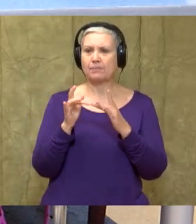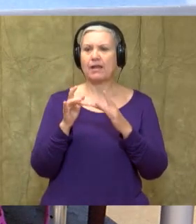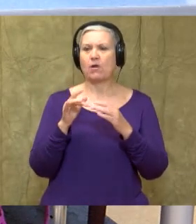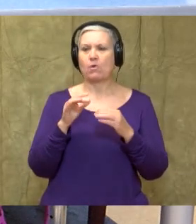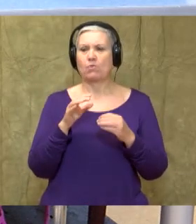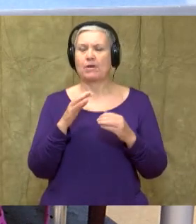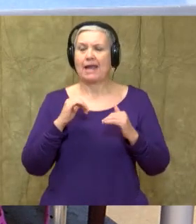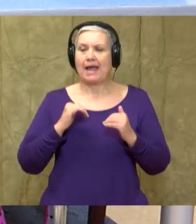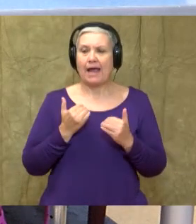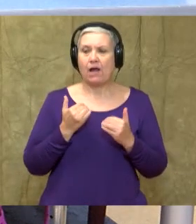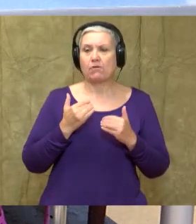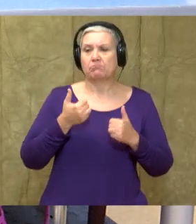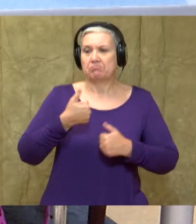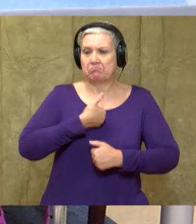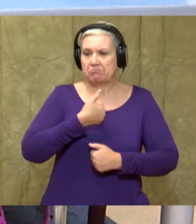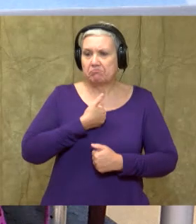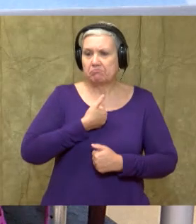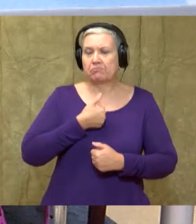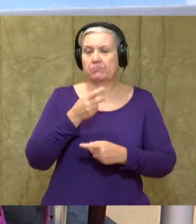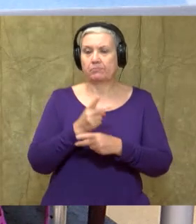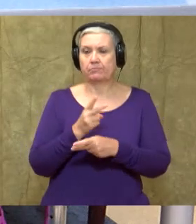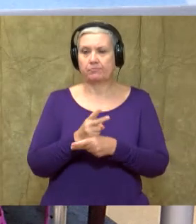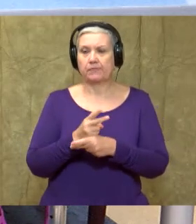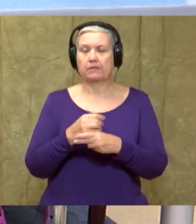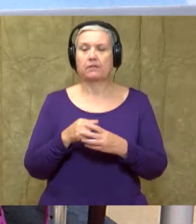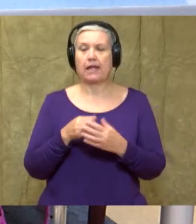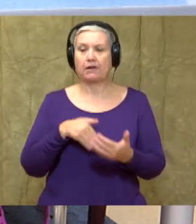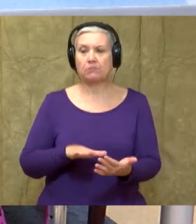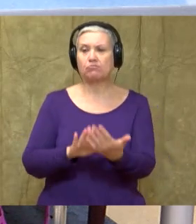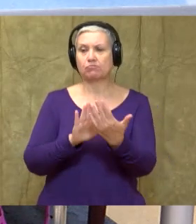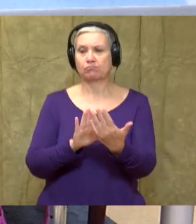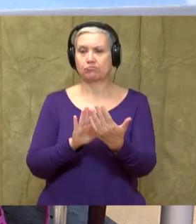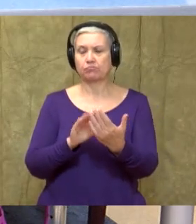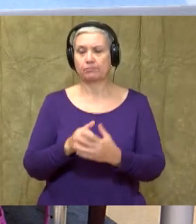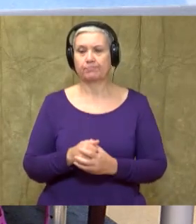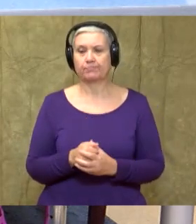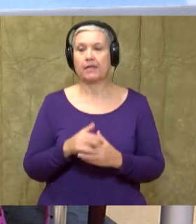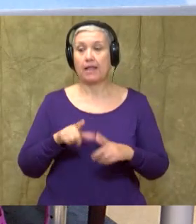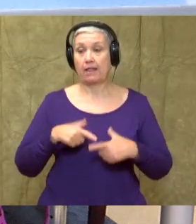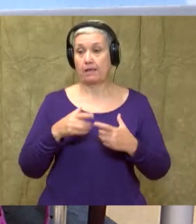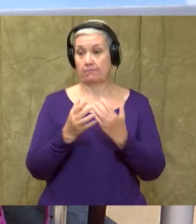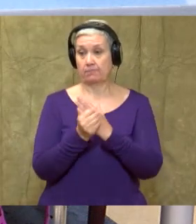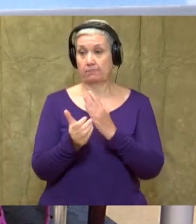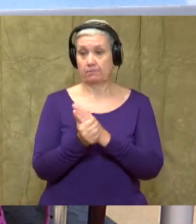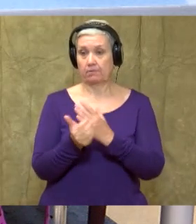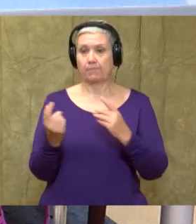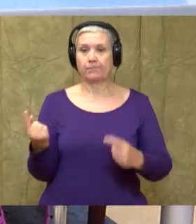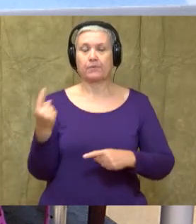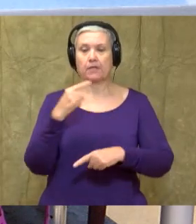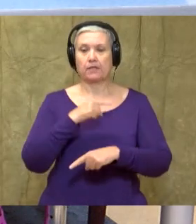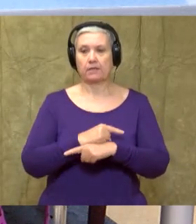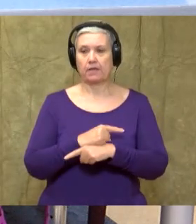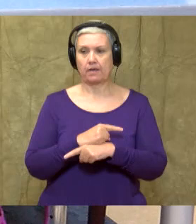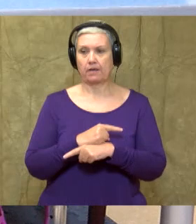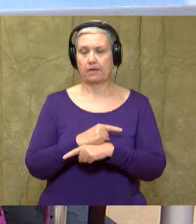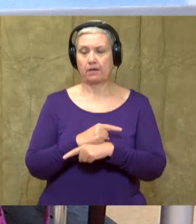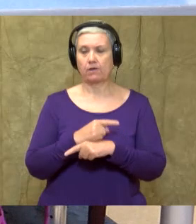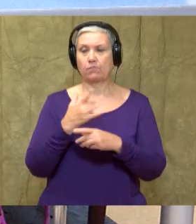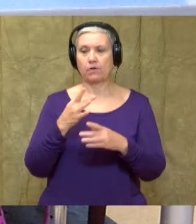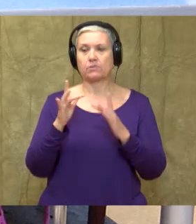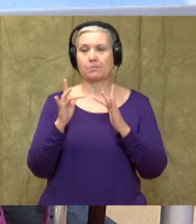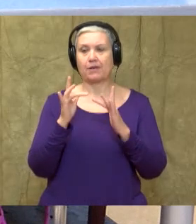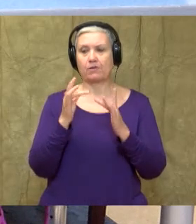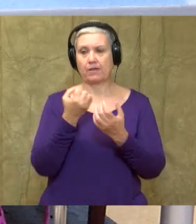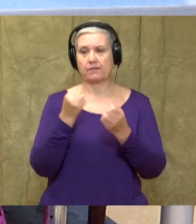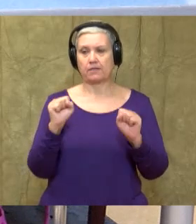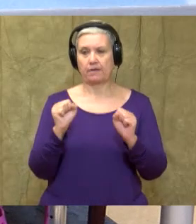skills, self-care, safety, and life skills. Today, we want to touch on some internet safety